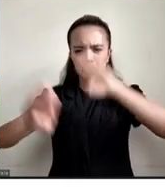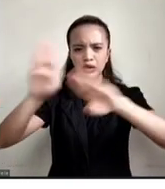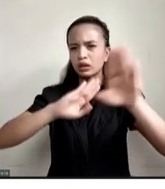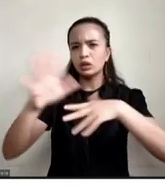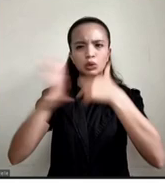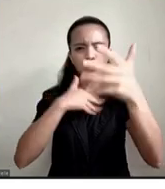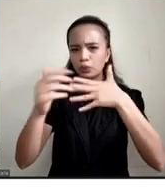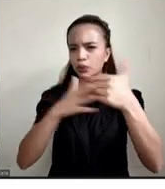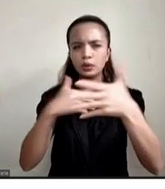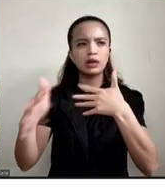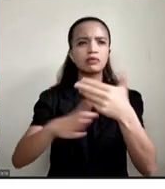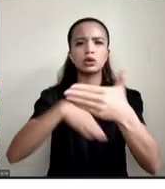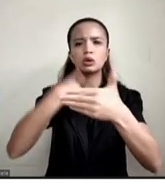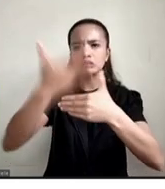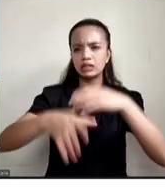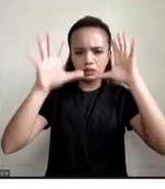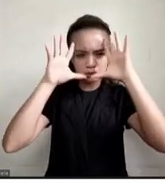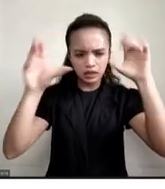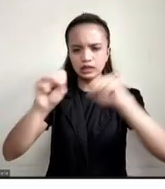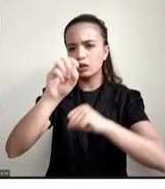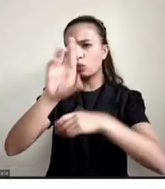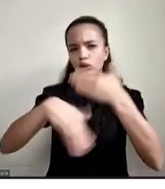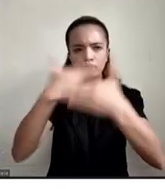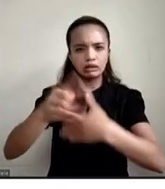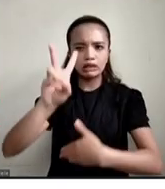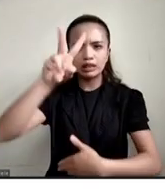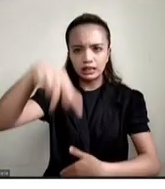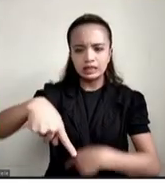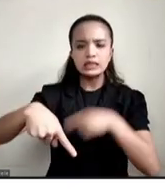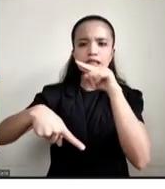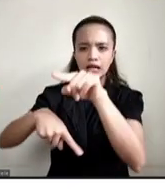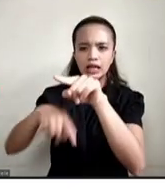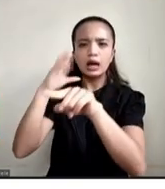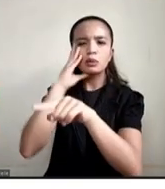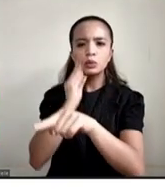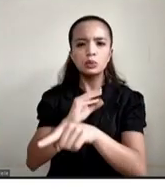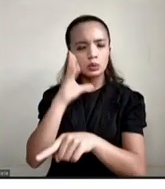next president or vice president will be facing,